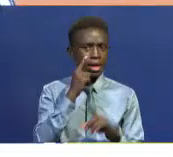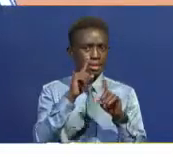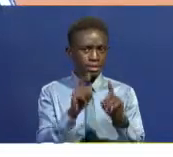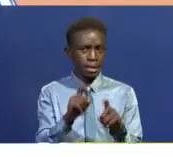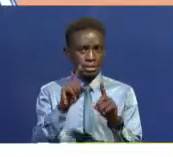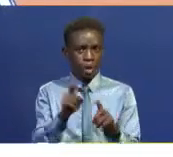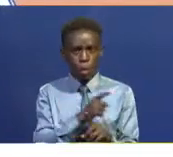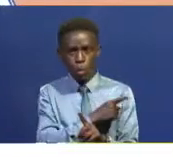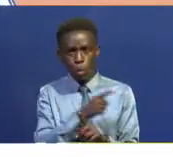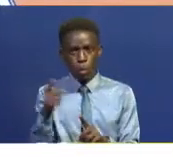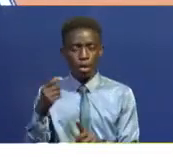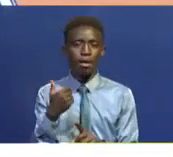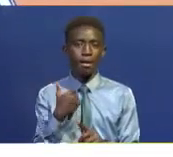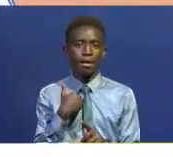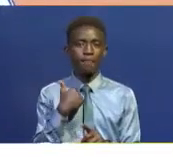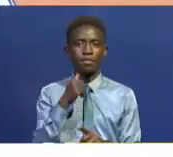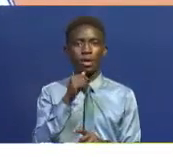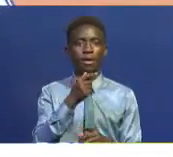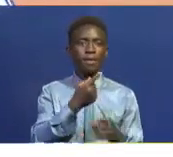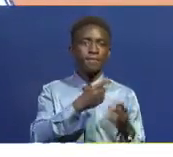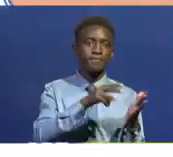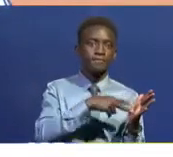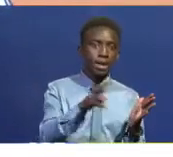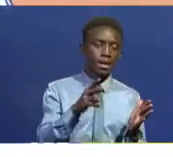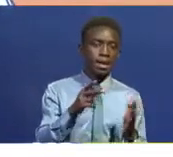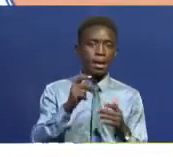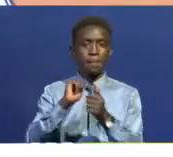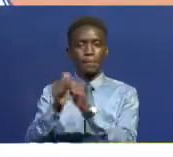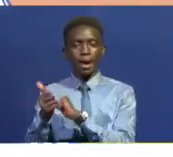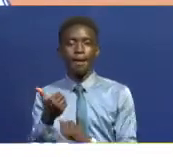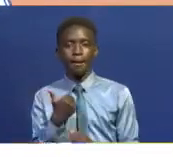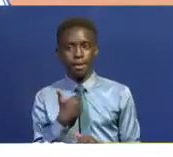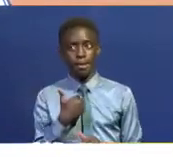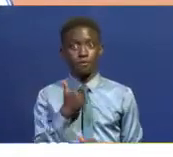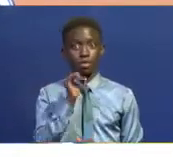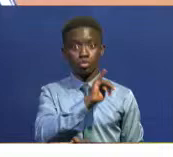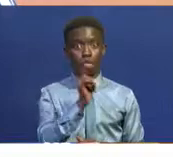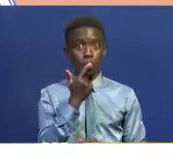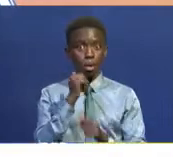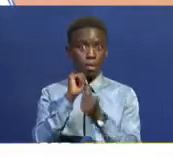fail and there are those who pass. And so those who pass have an